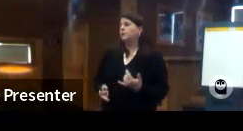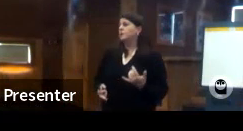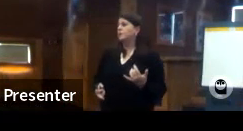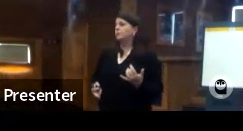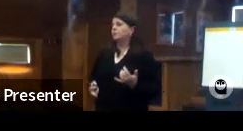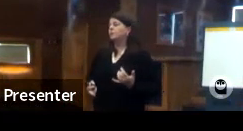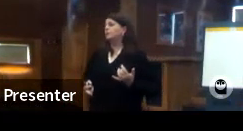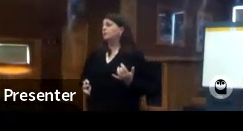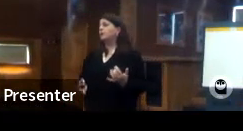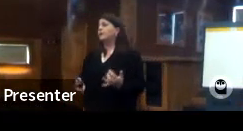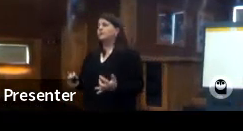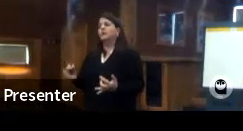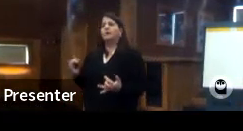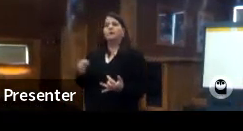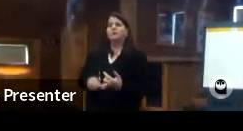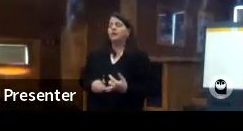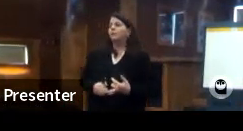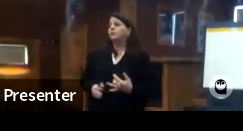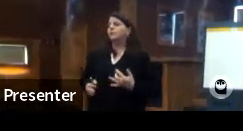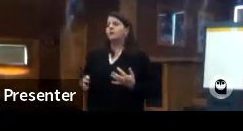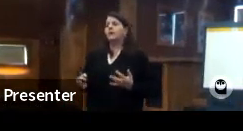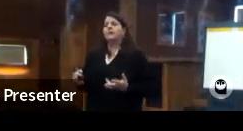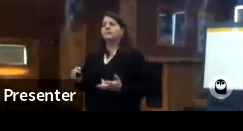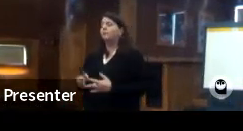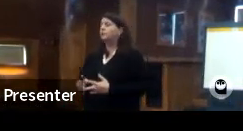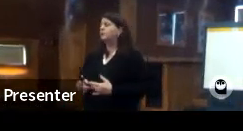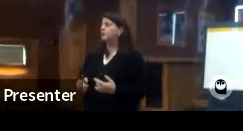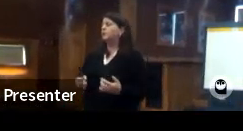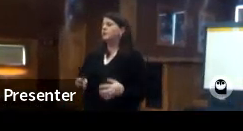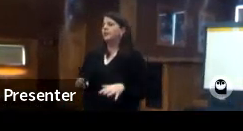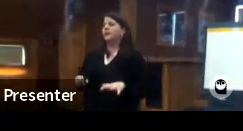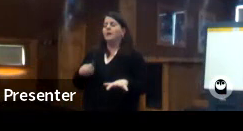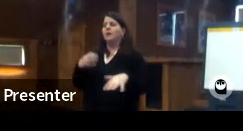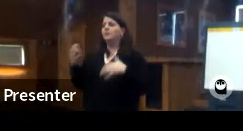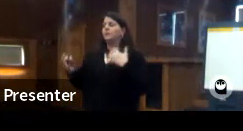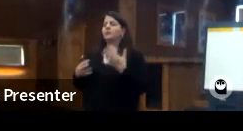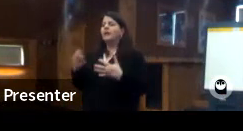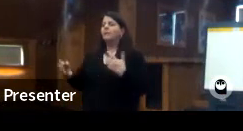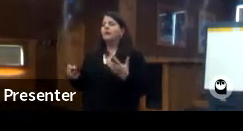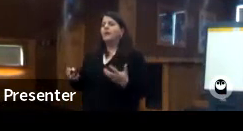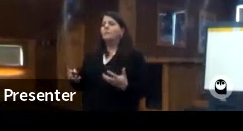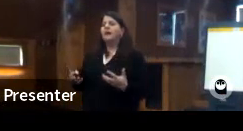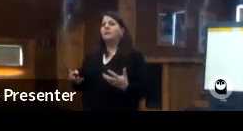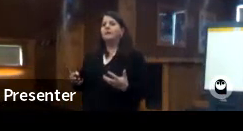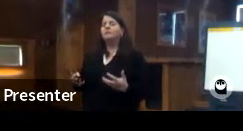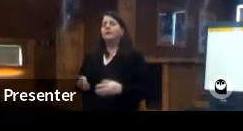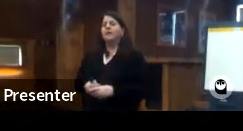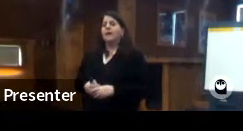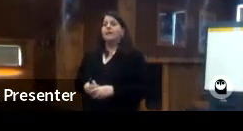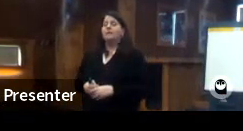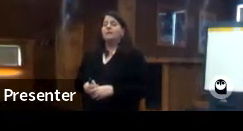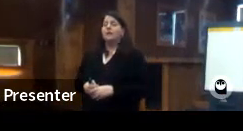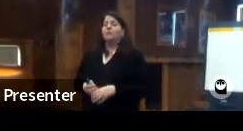I've responded to 2000 crisis calls. I've worked on court cases. I've worked in the shelter setting. I mean, you're gonna have all that